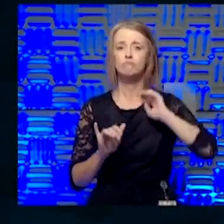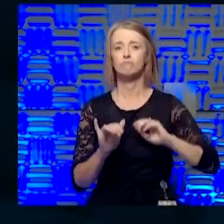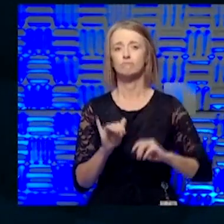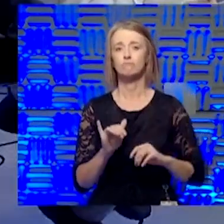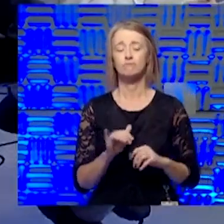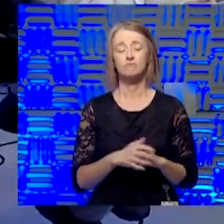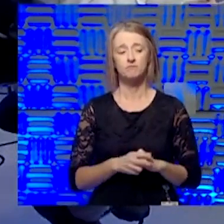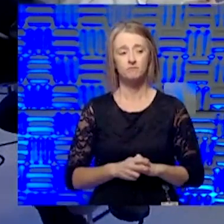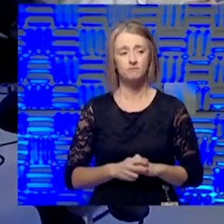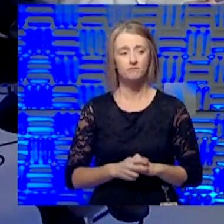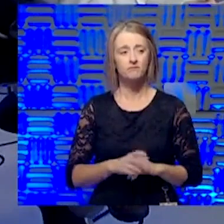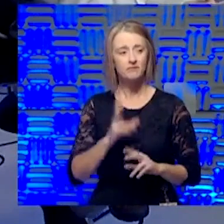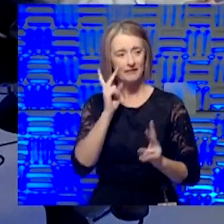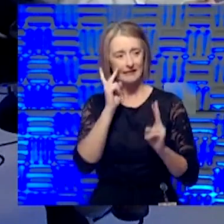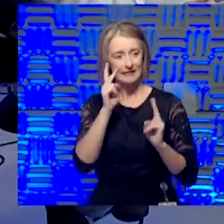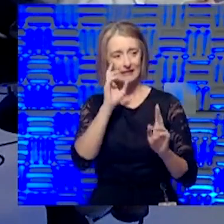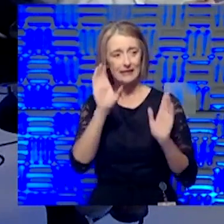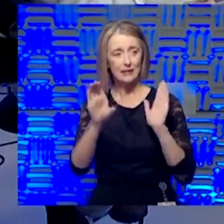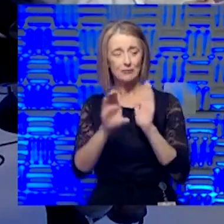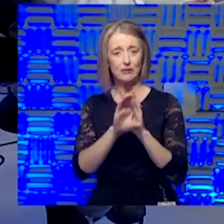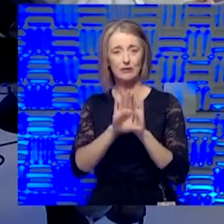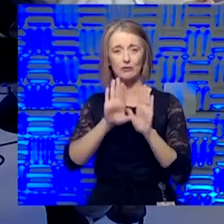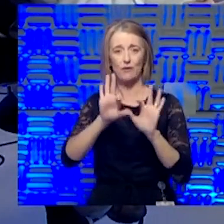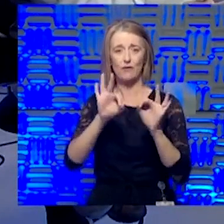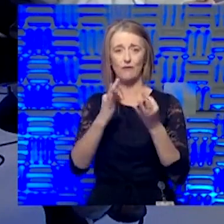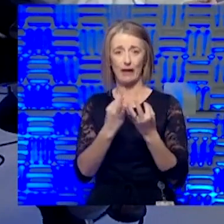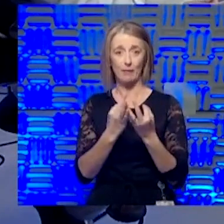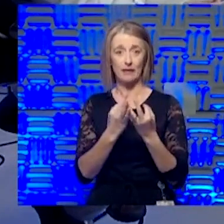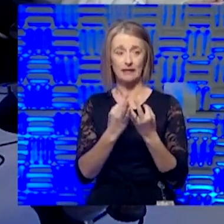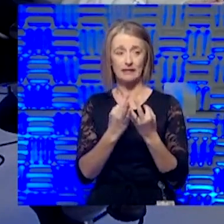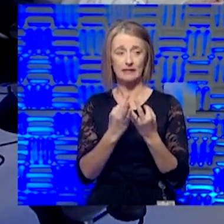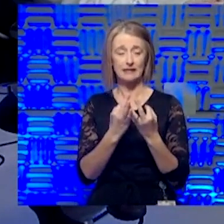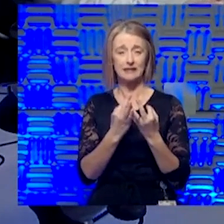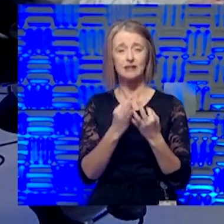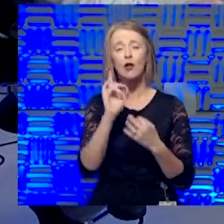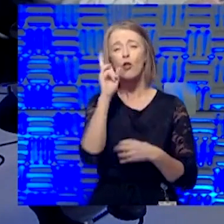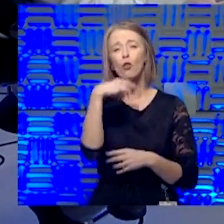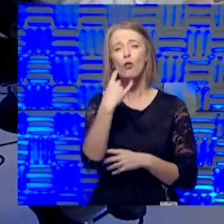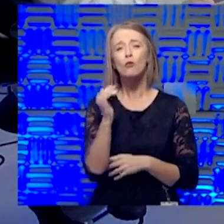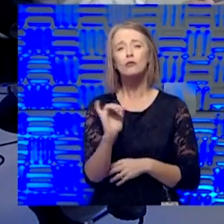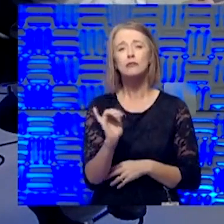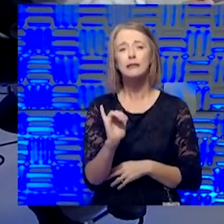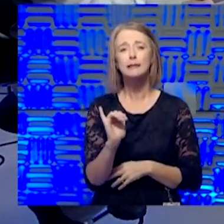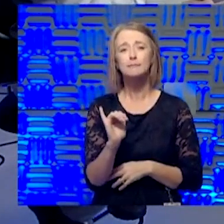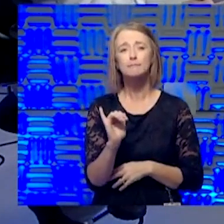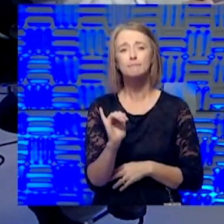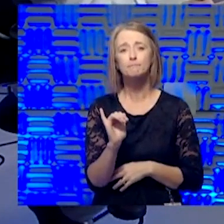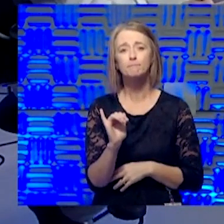When I'm looking at the pictures of both families a moment ago, and it appeared that,